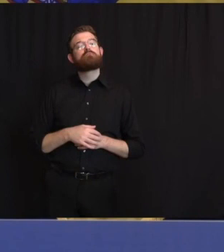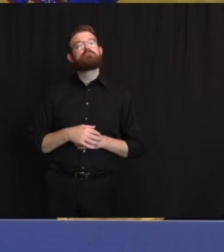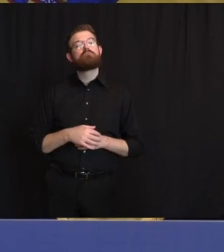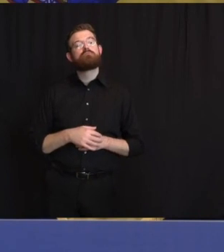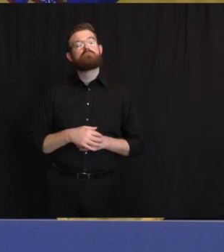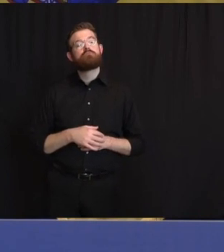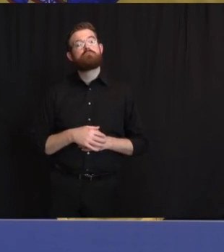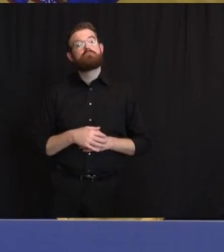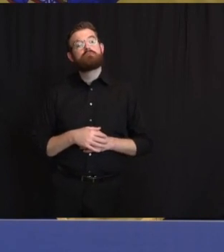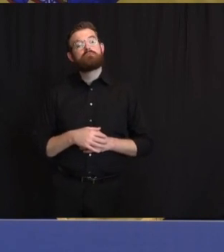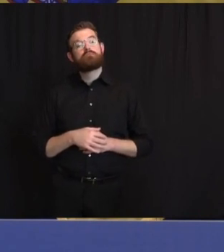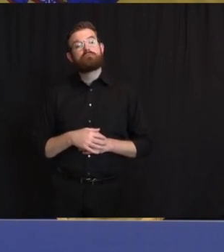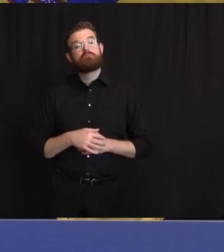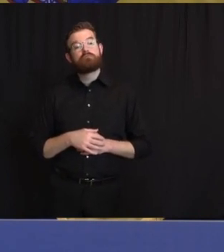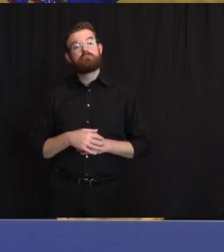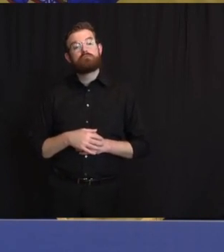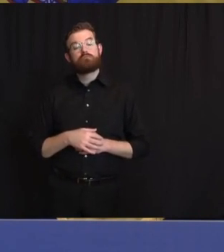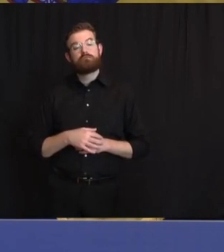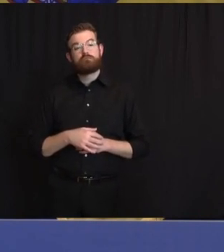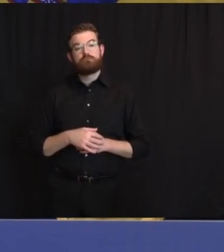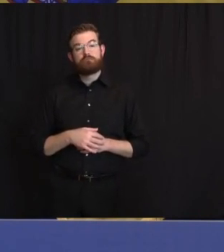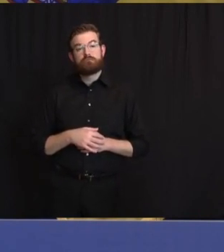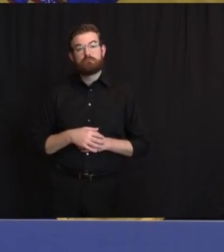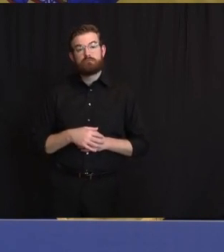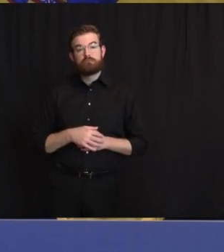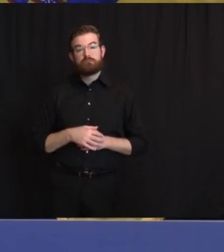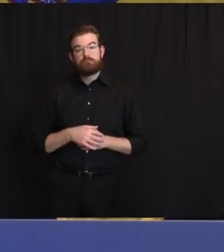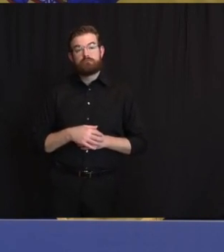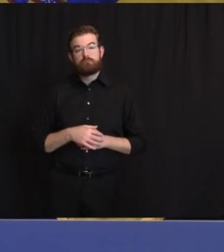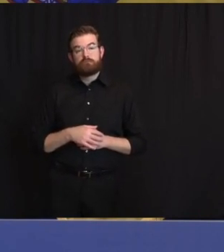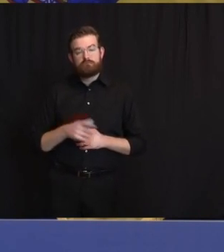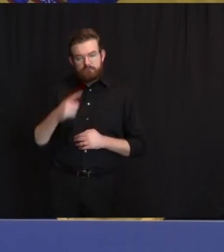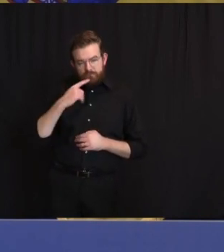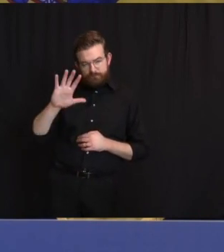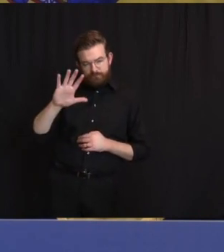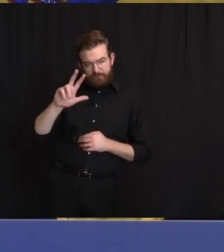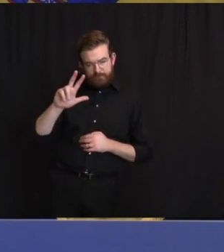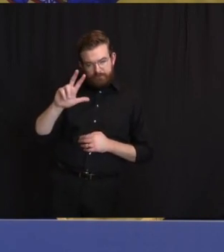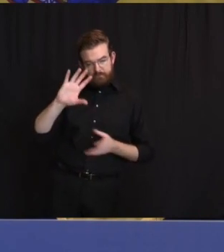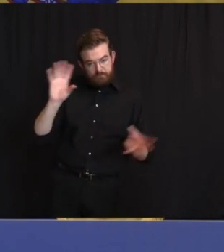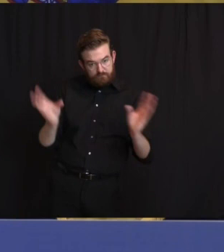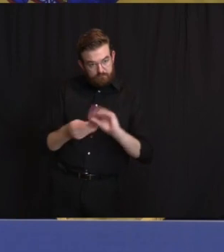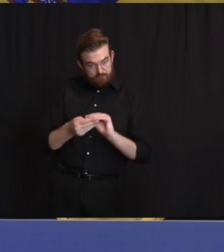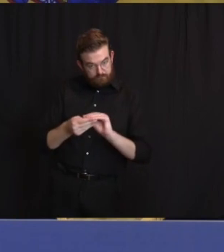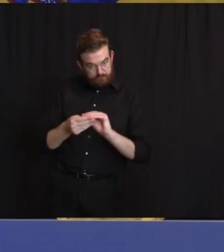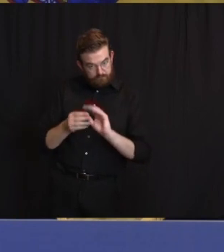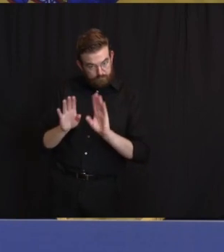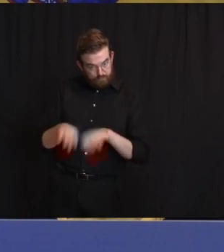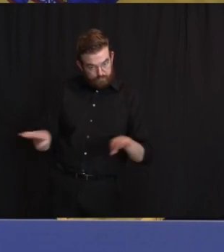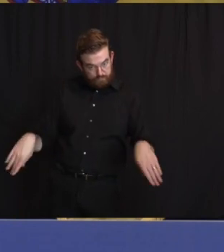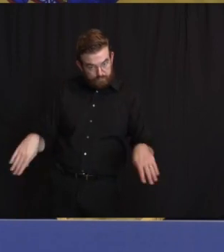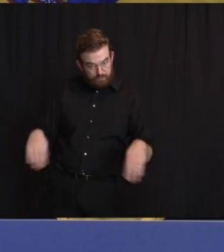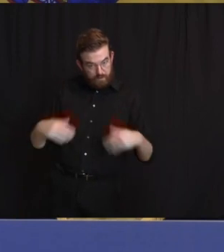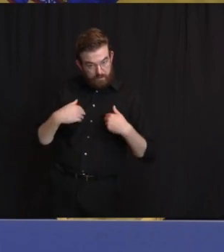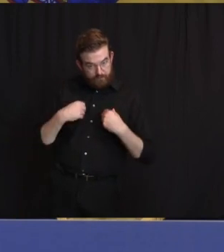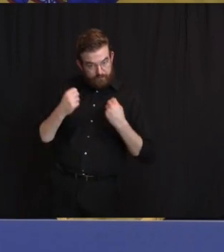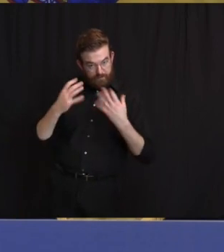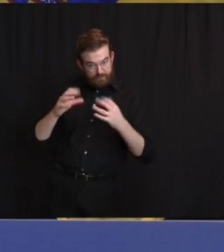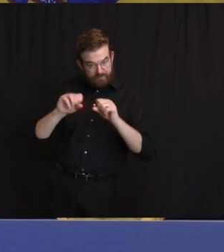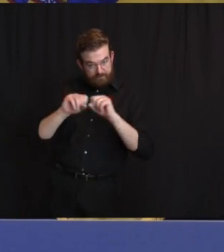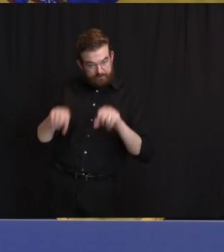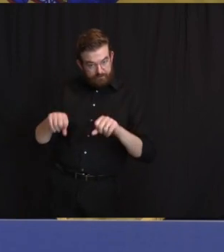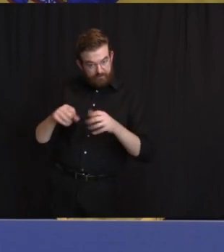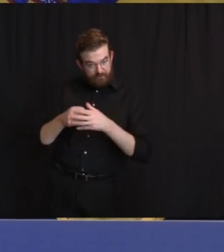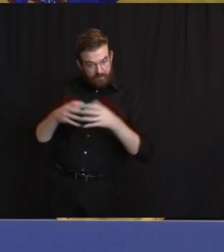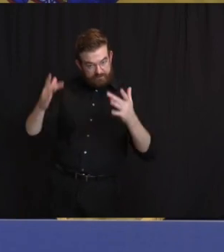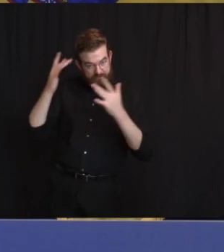child inflammatory syndrome is a cumulative number. Yes. Right, so most of them have passed through